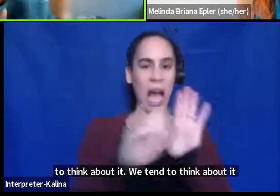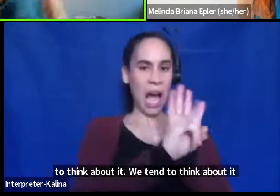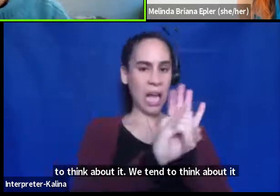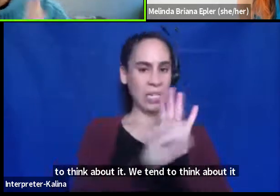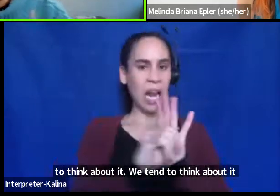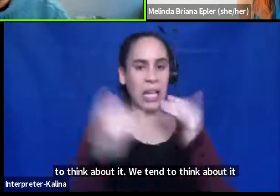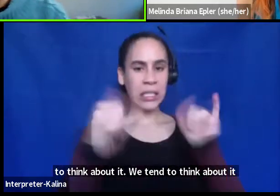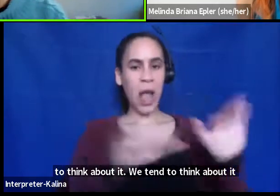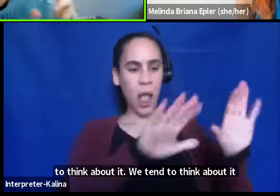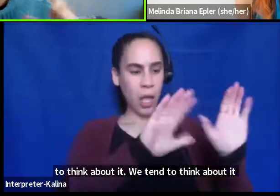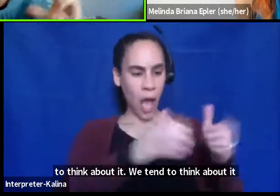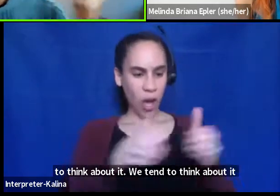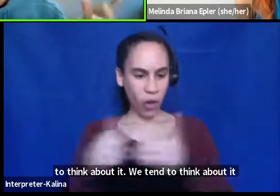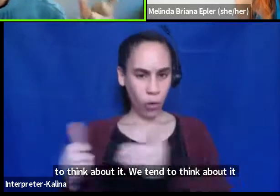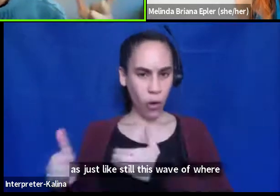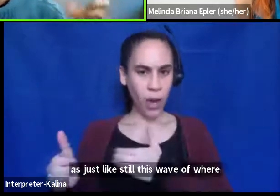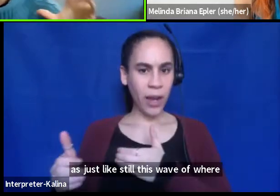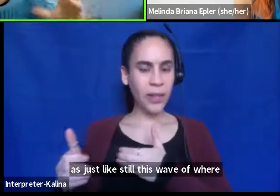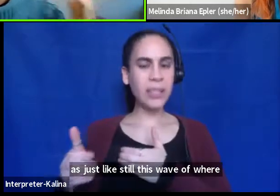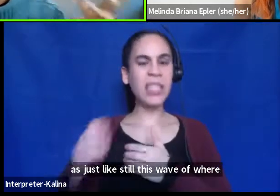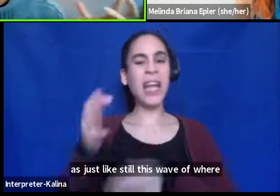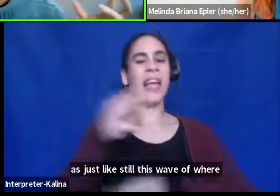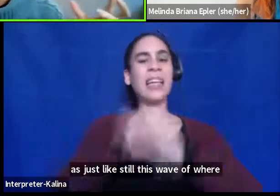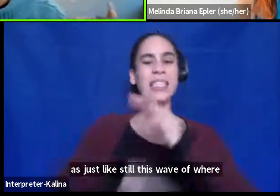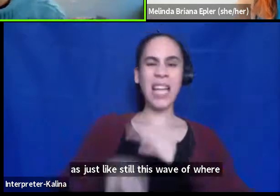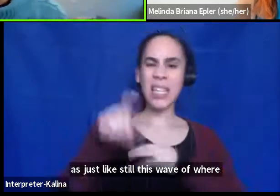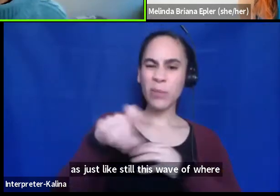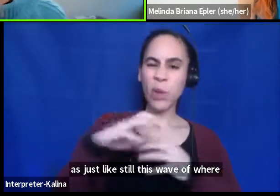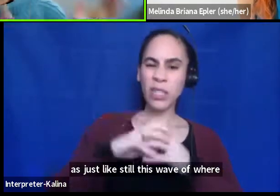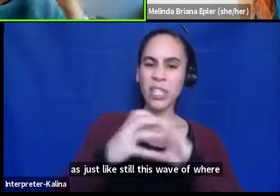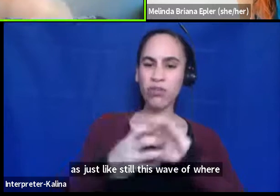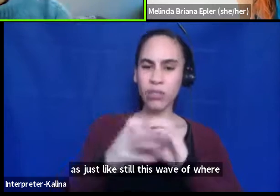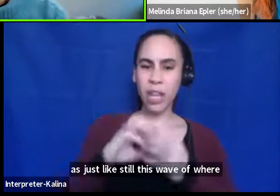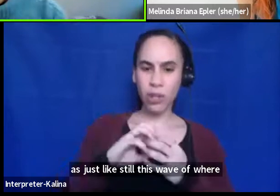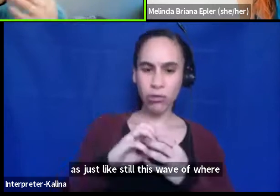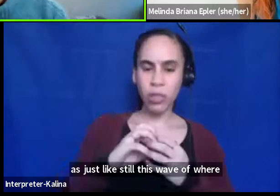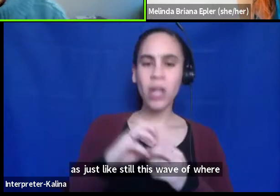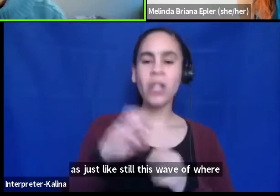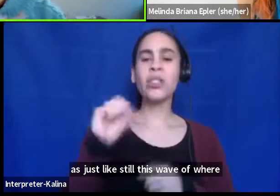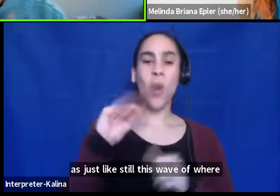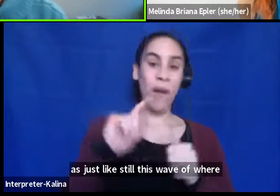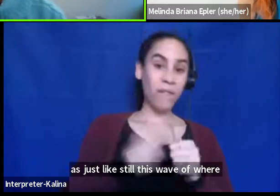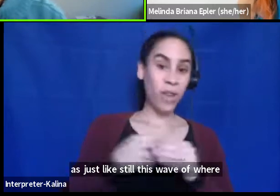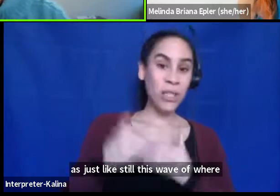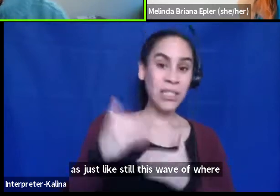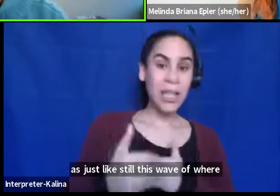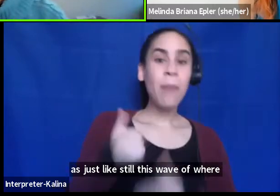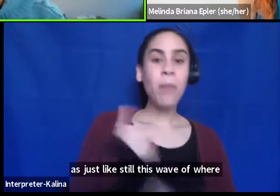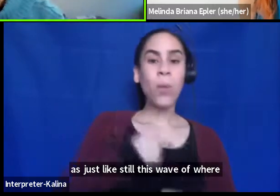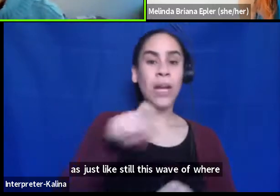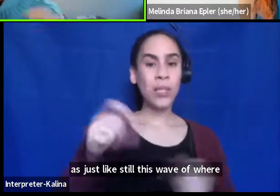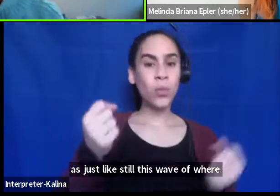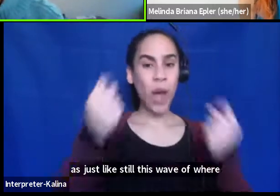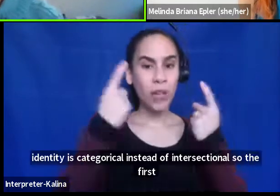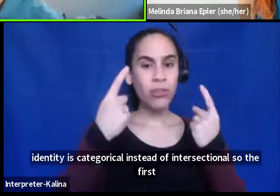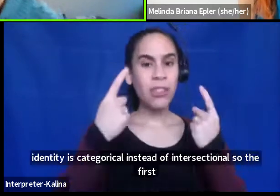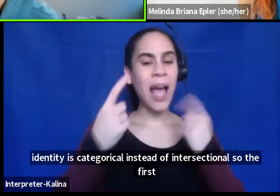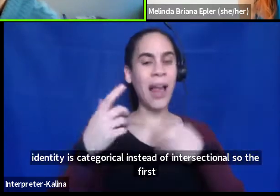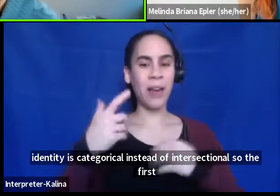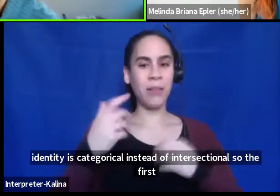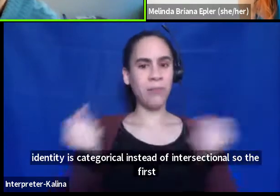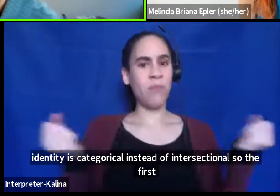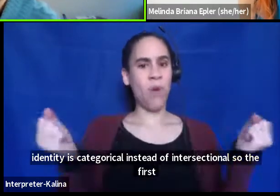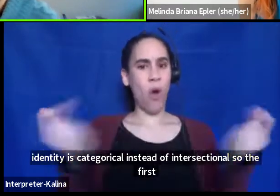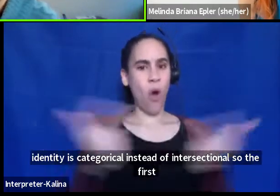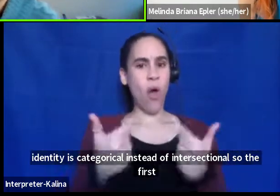categorical instead of intersectional. So I think the first step is to understand that most of us have a number of different intersecting identities. The other thing